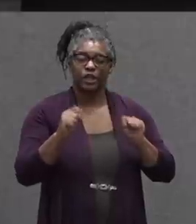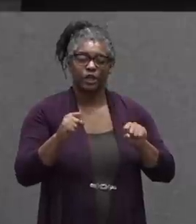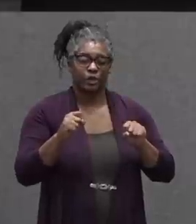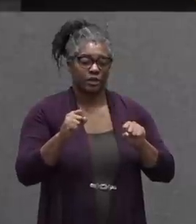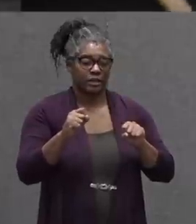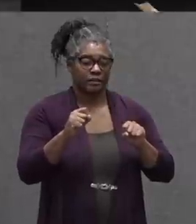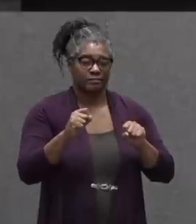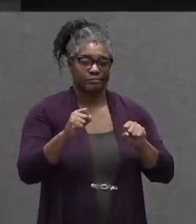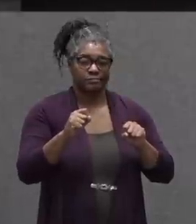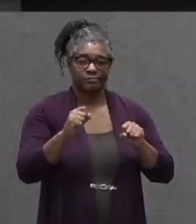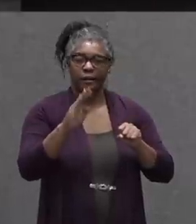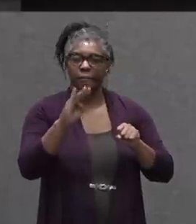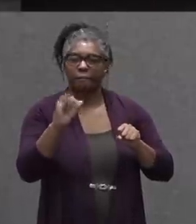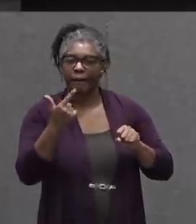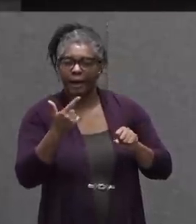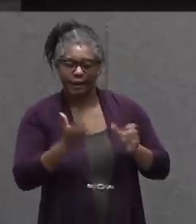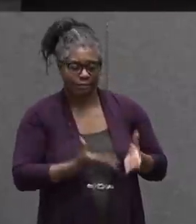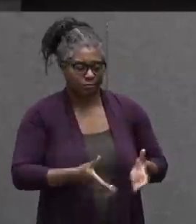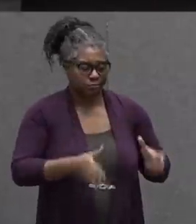down, whatever works for you.